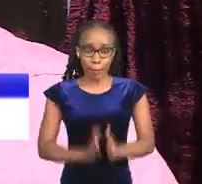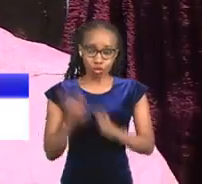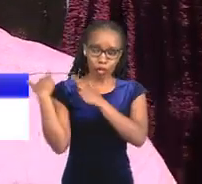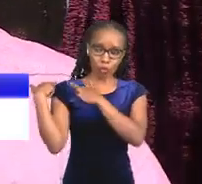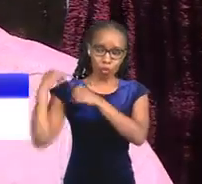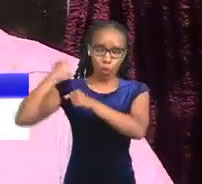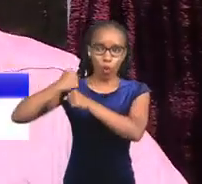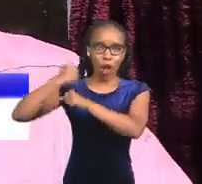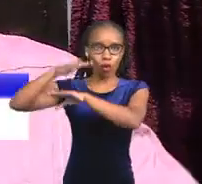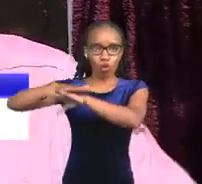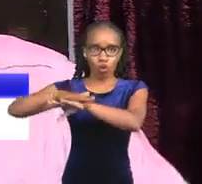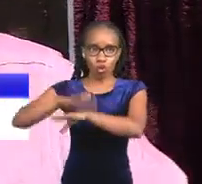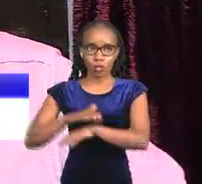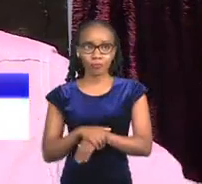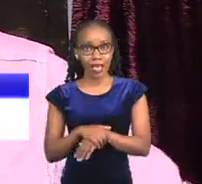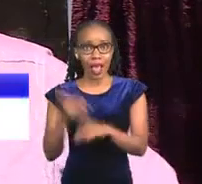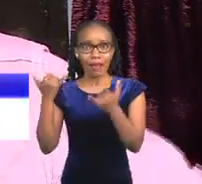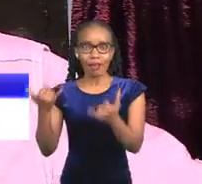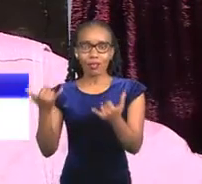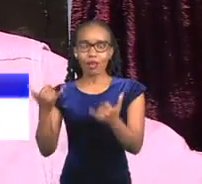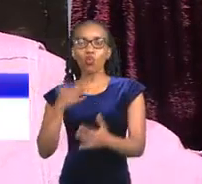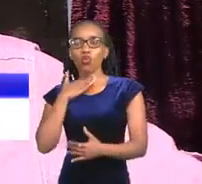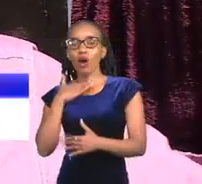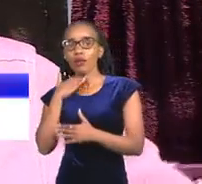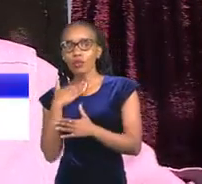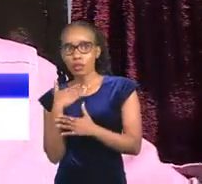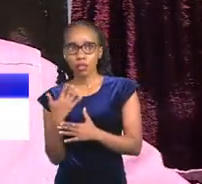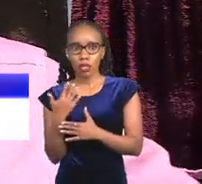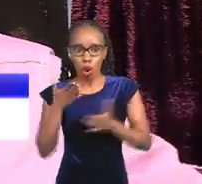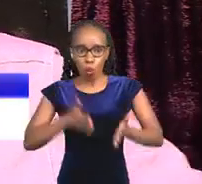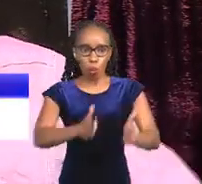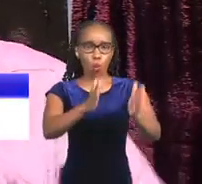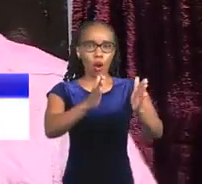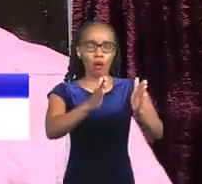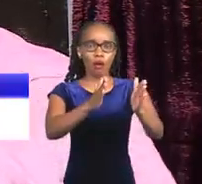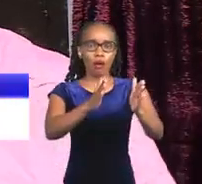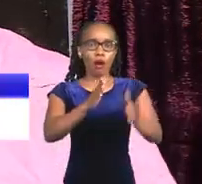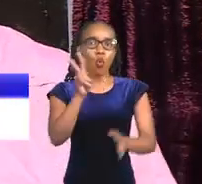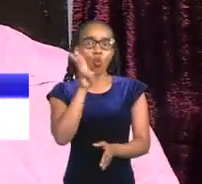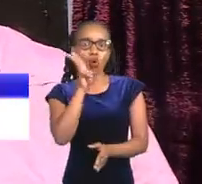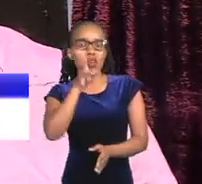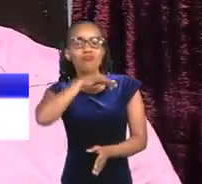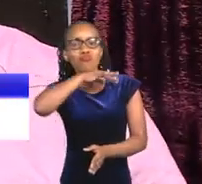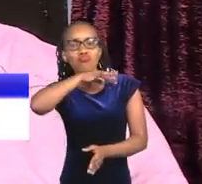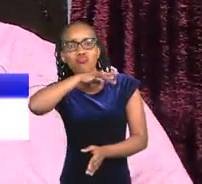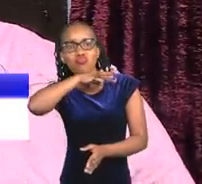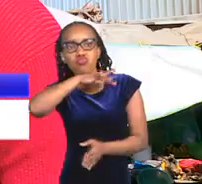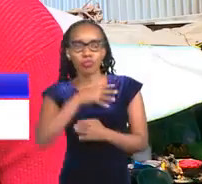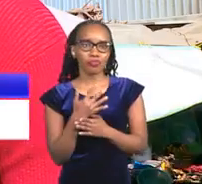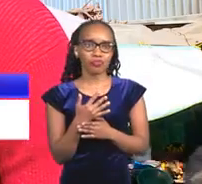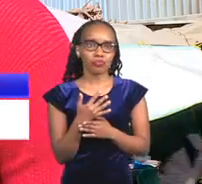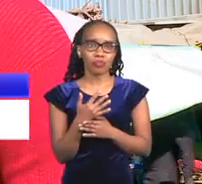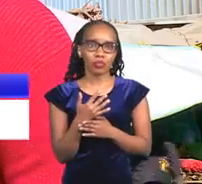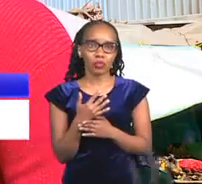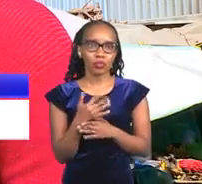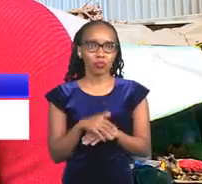kazi yake tumefurahia. Ile kitu sahi tunataka tu watutengeneze hiyo drainage vizuri, wasibo tengeneze hiyo drainage bia itakuwa kazi bure. I'm